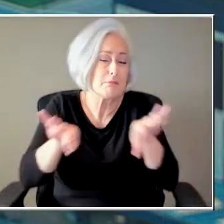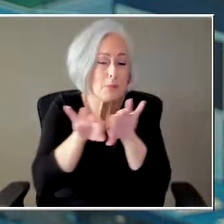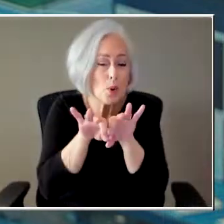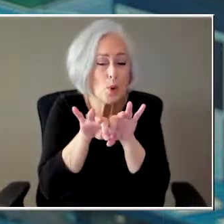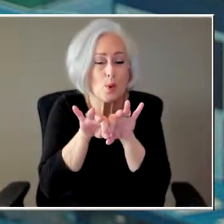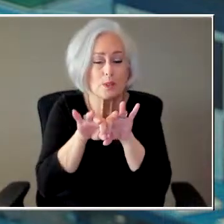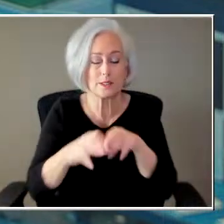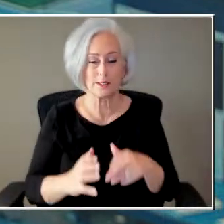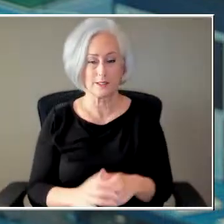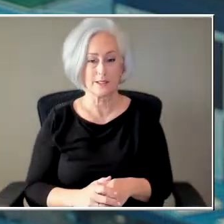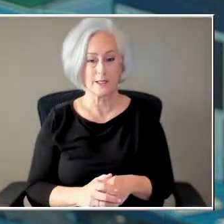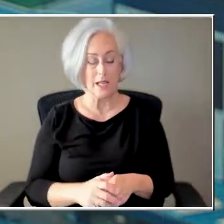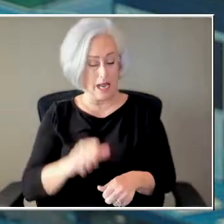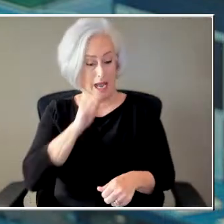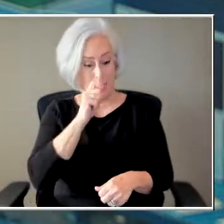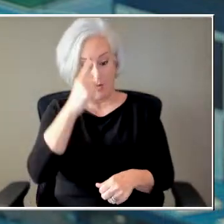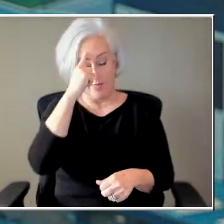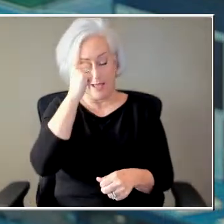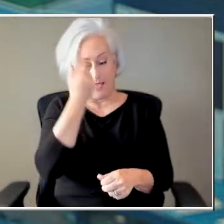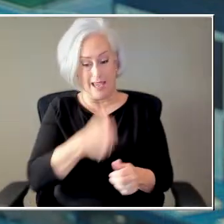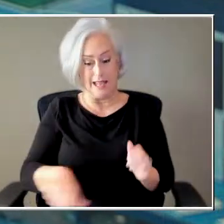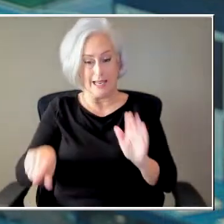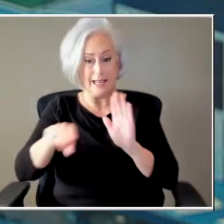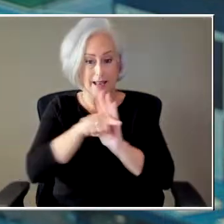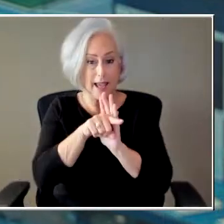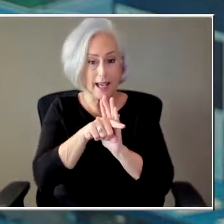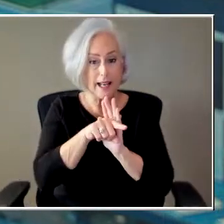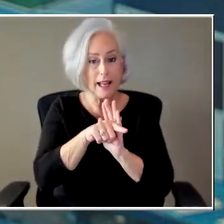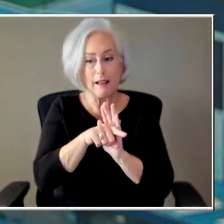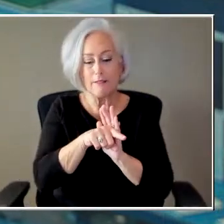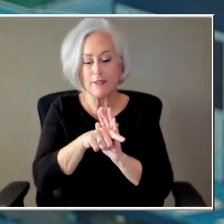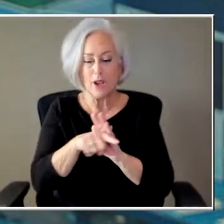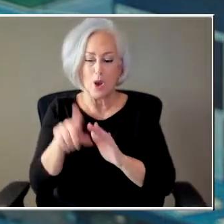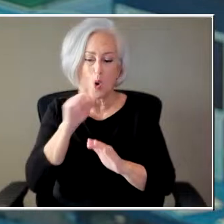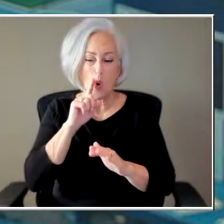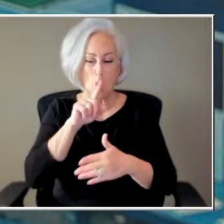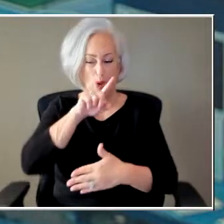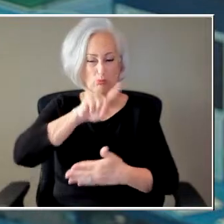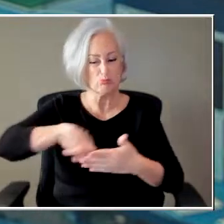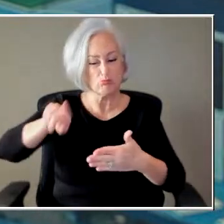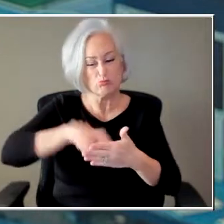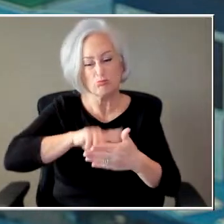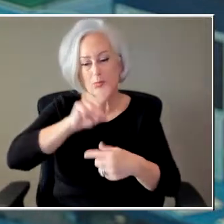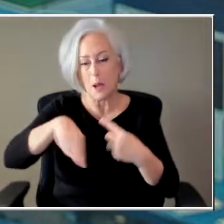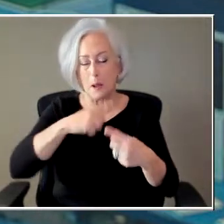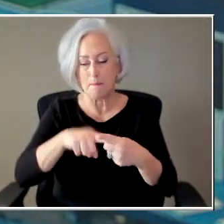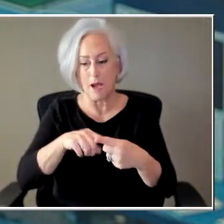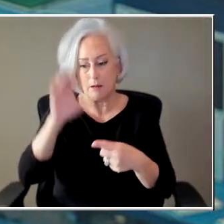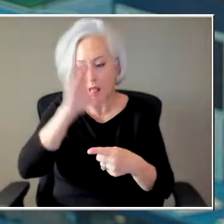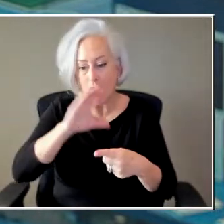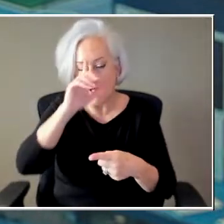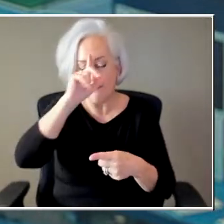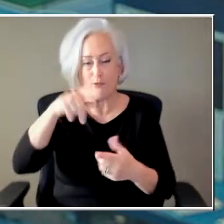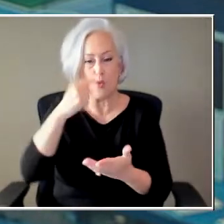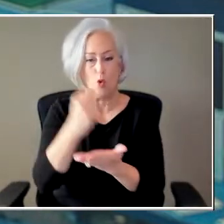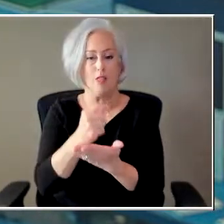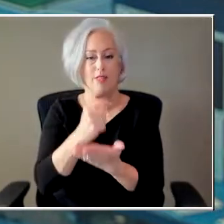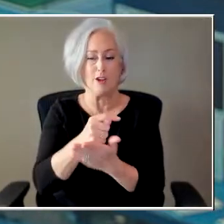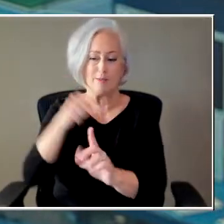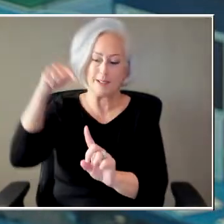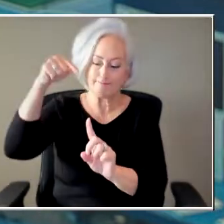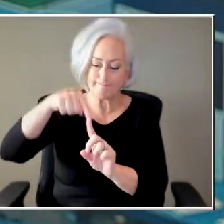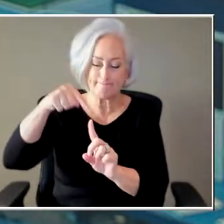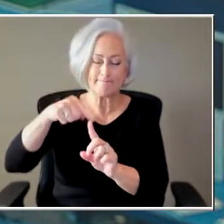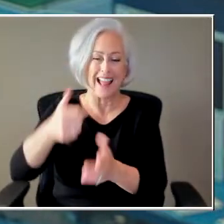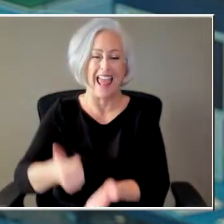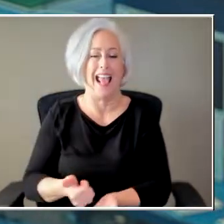any negativity or stigma surrounding seeking out therapy. I think it's, extremely helpful and can really give you some